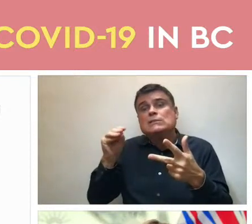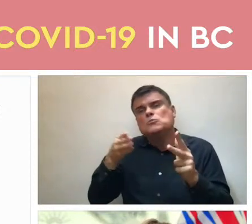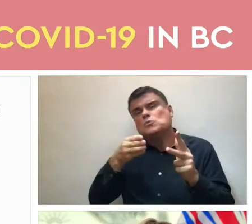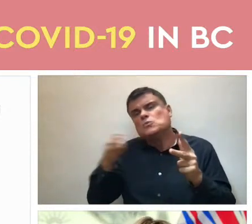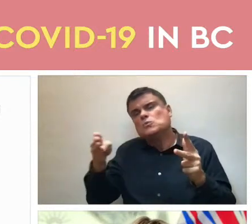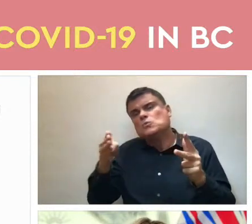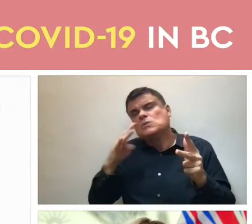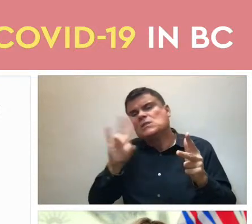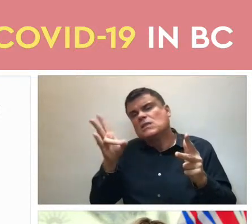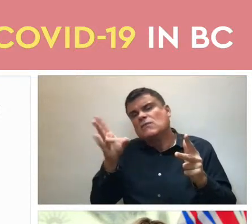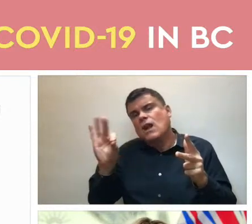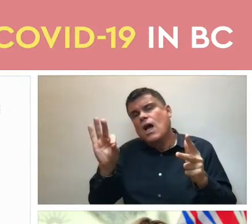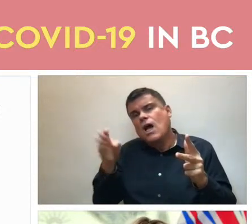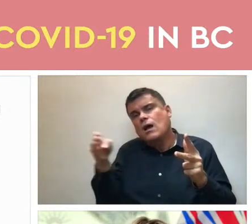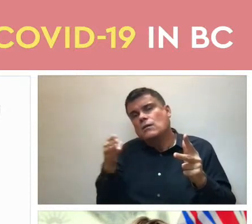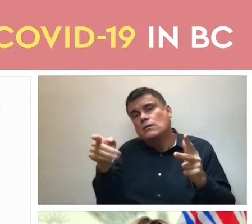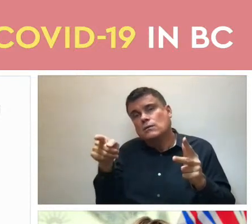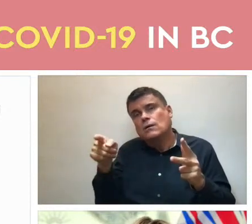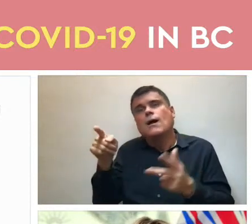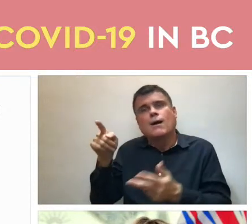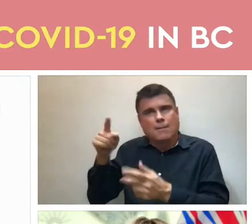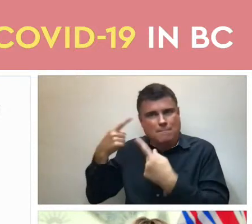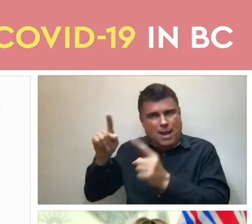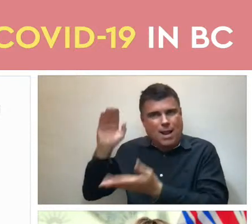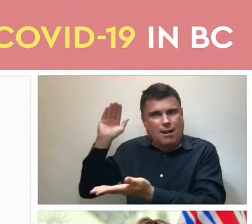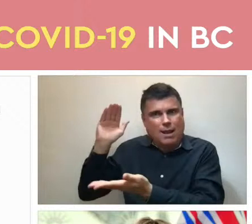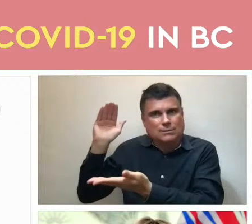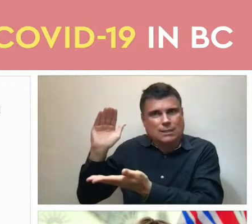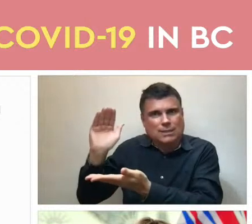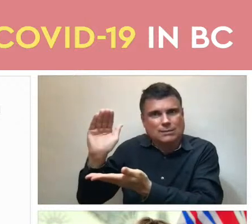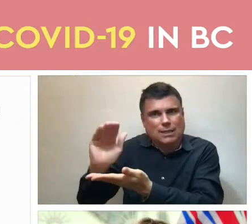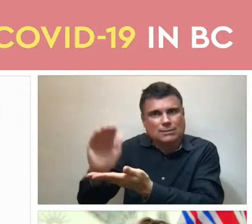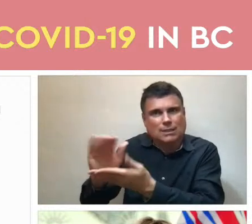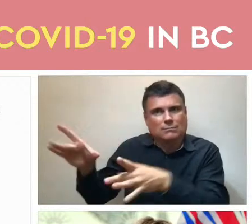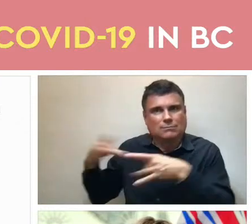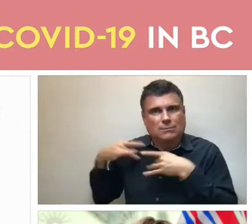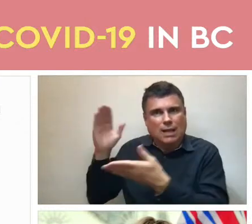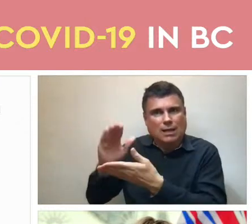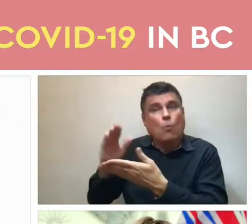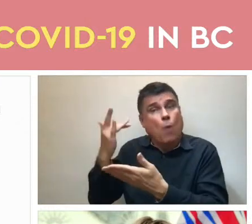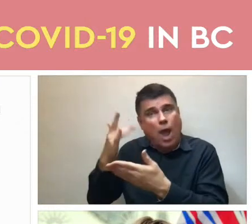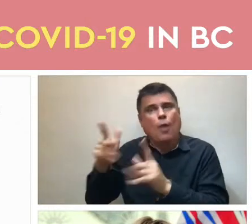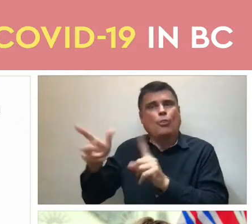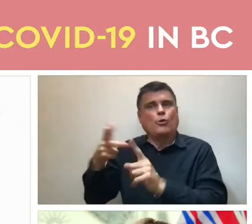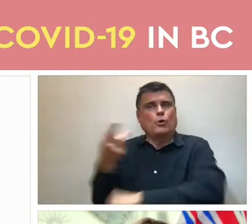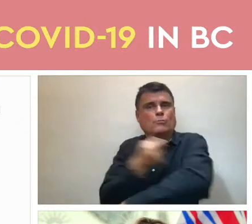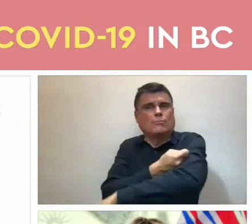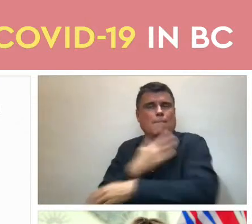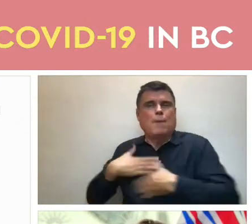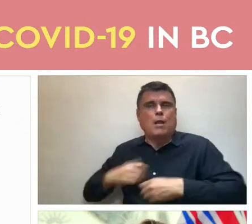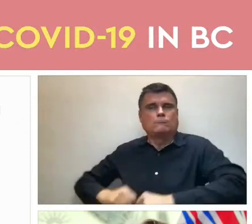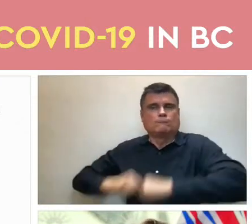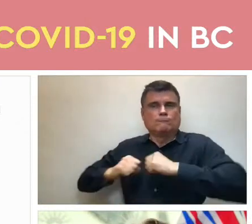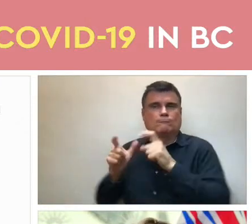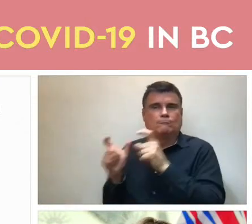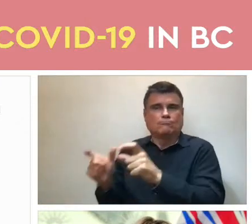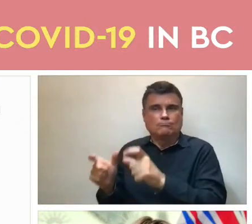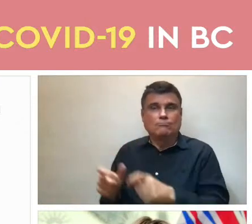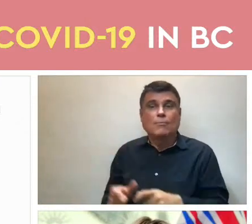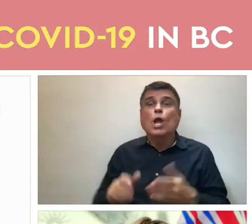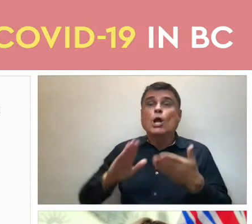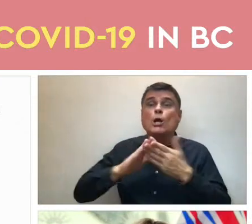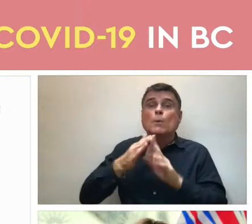where we still see a leveling off of transmission and some spread in communities is in younger children who are not